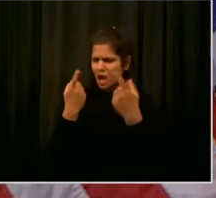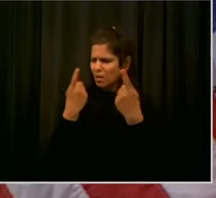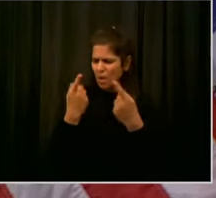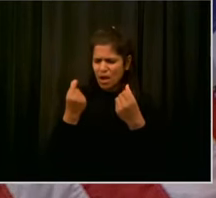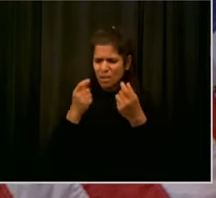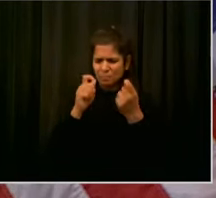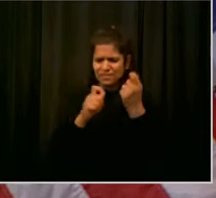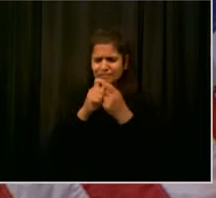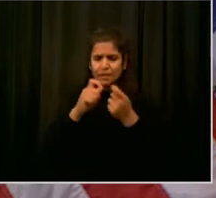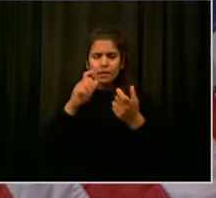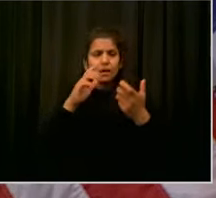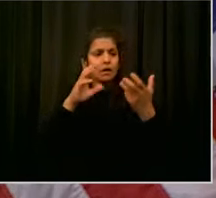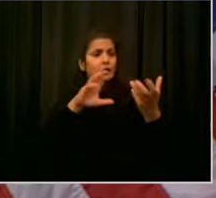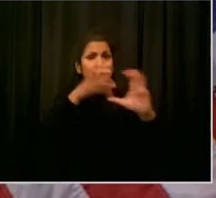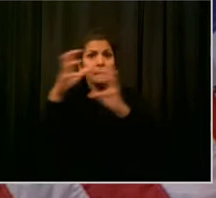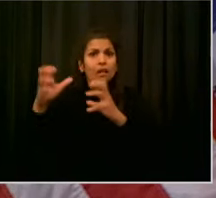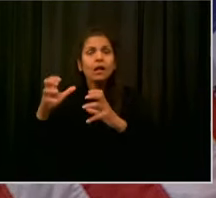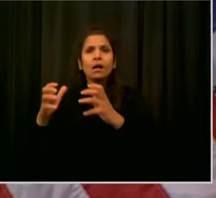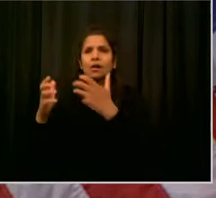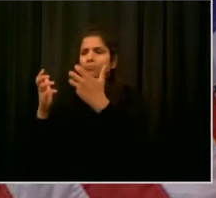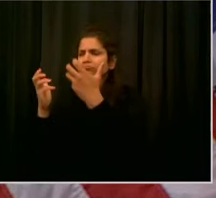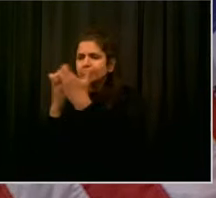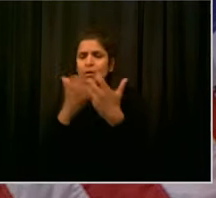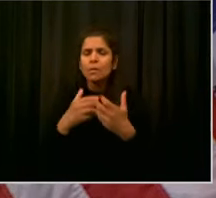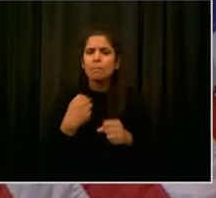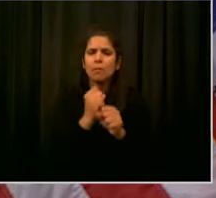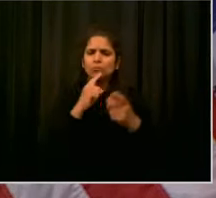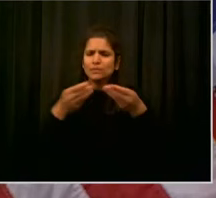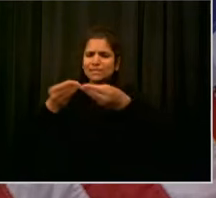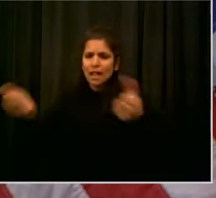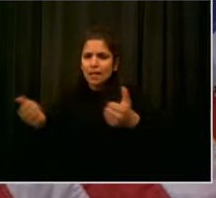and also the governor's management of the protests.